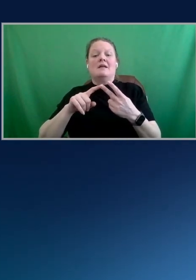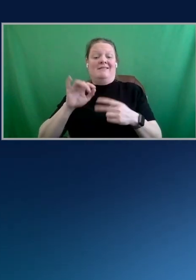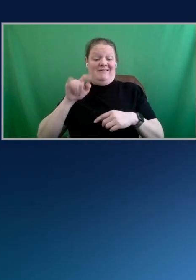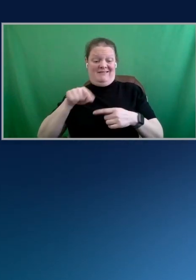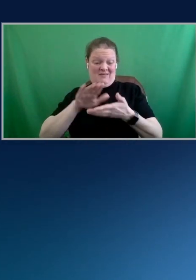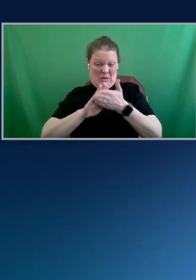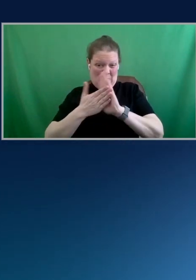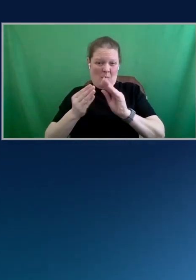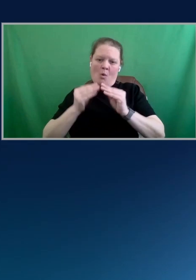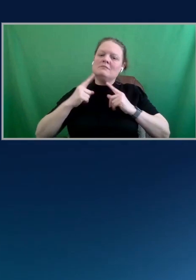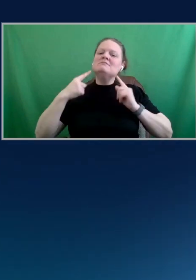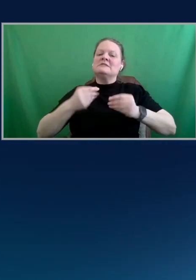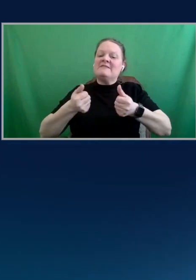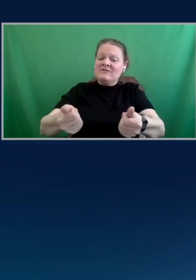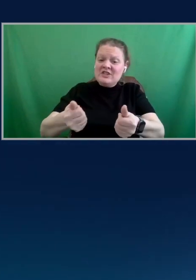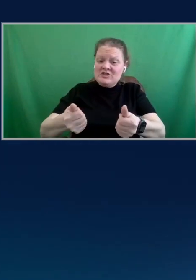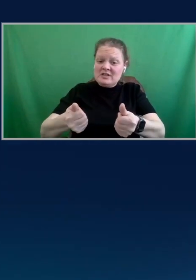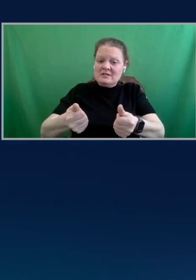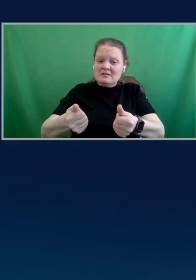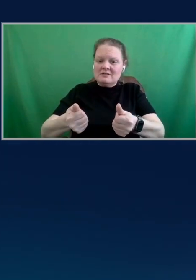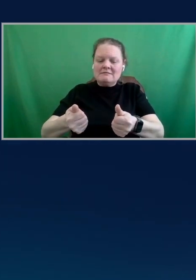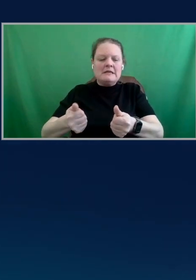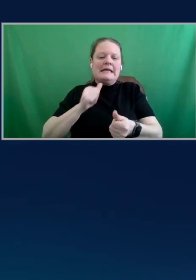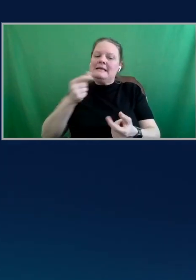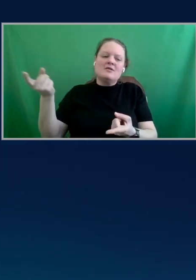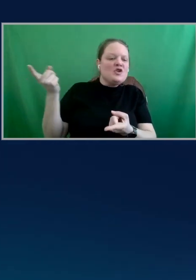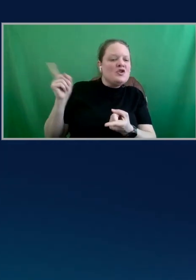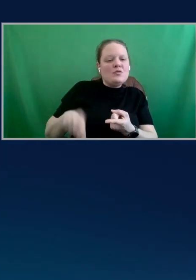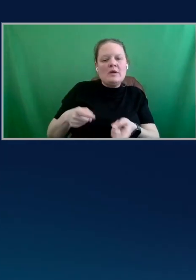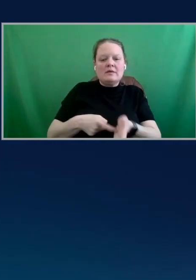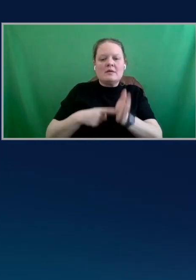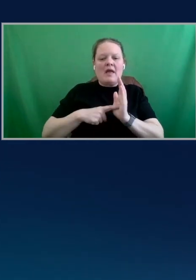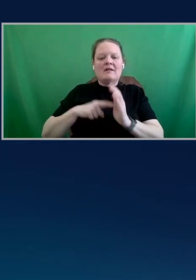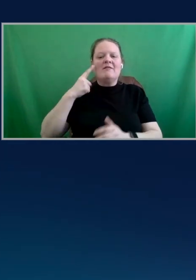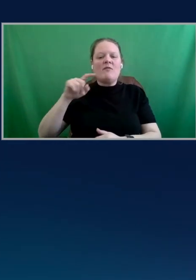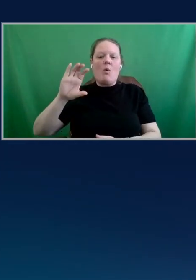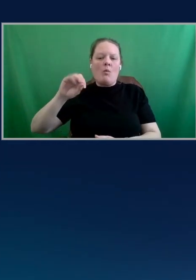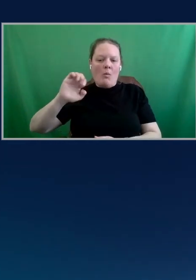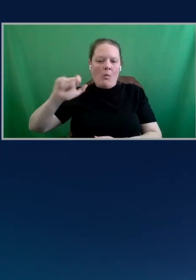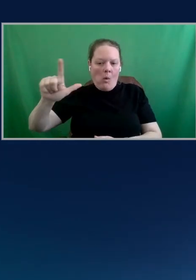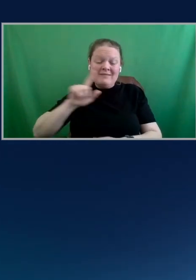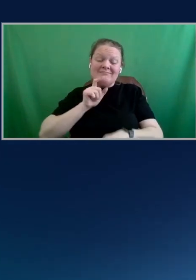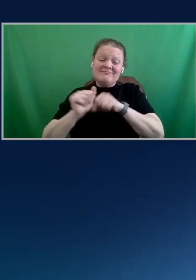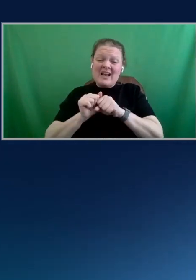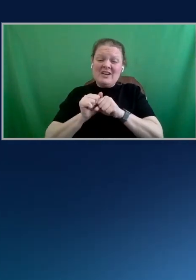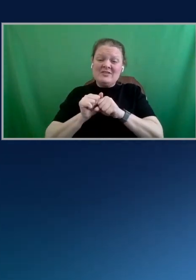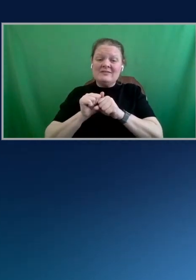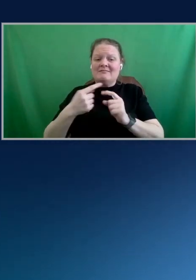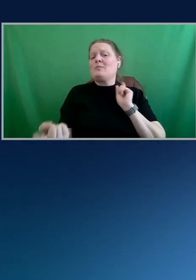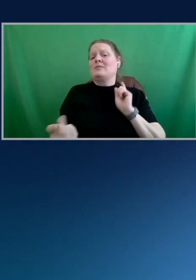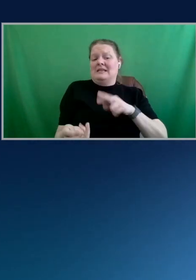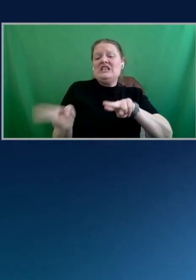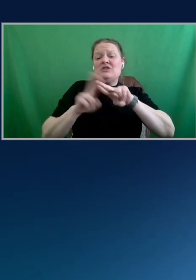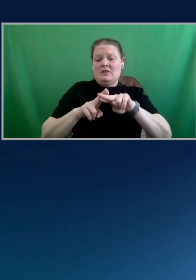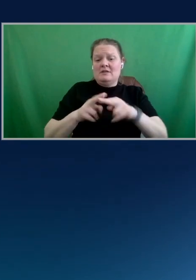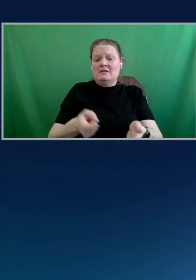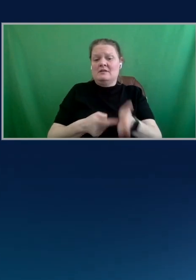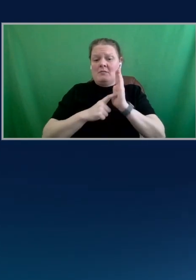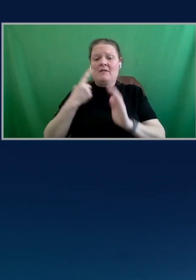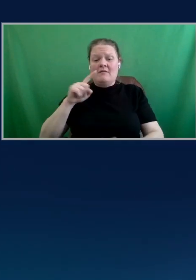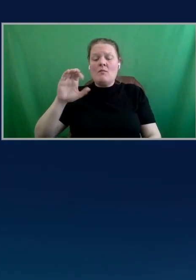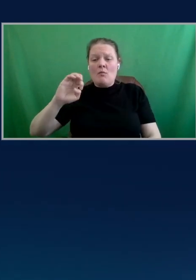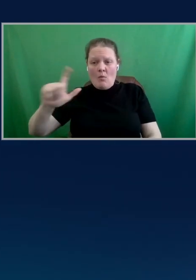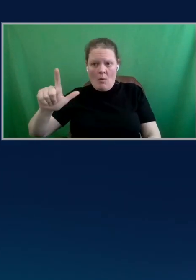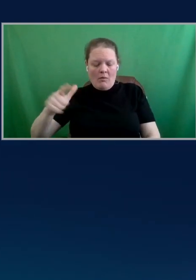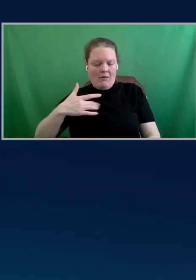efficient, it didn't decrease the demand for coal. As a matter of fact, it increased it. I like that because I think we had